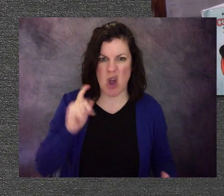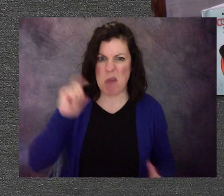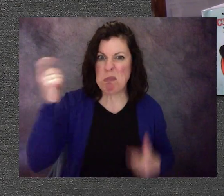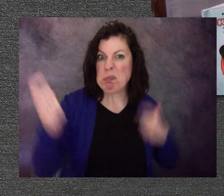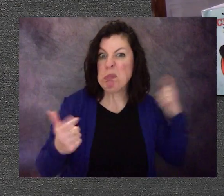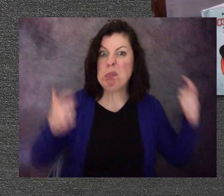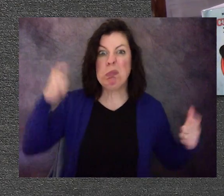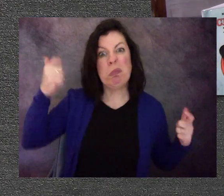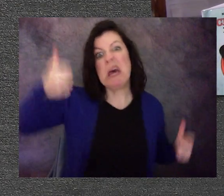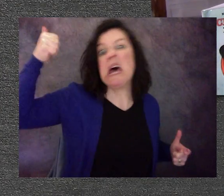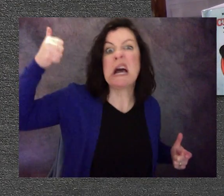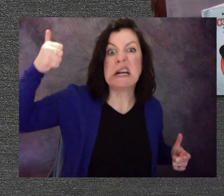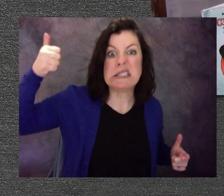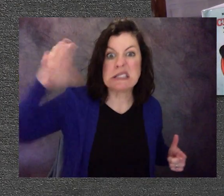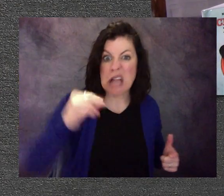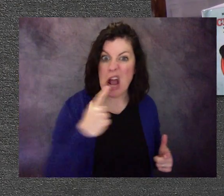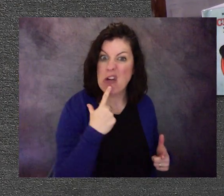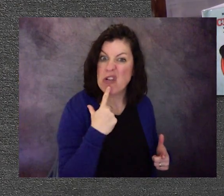is Clifford.